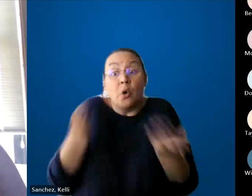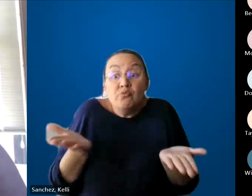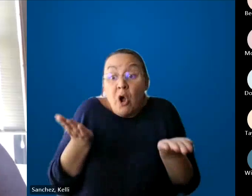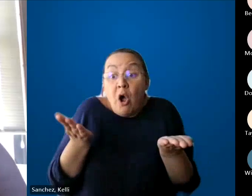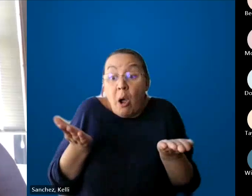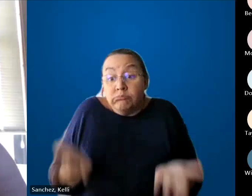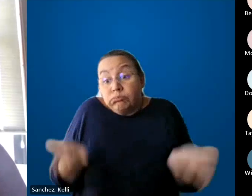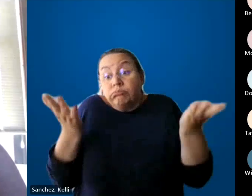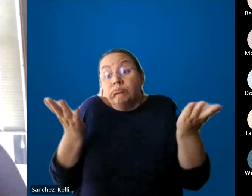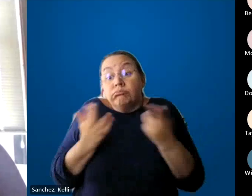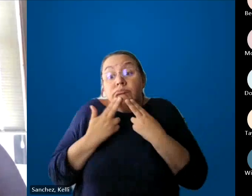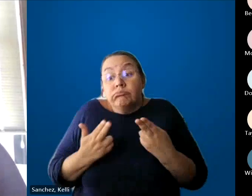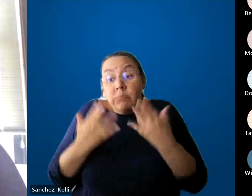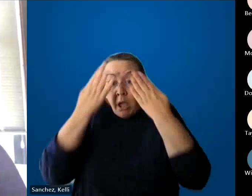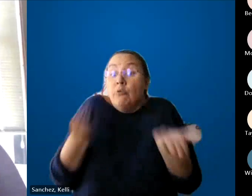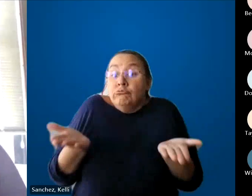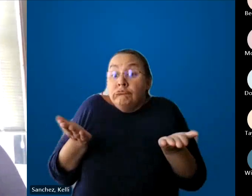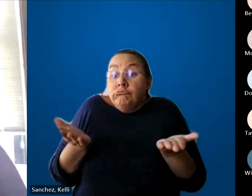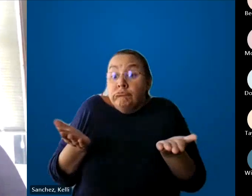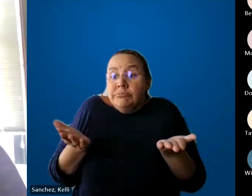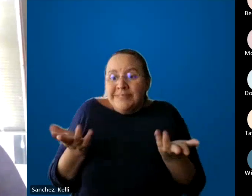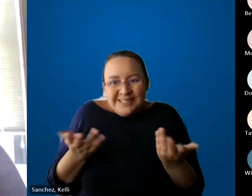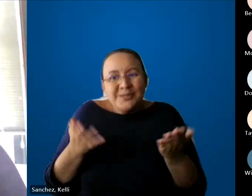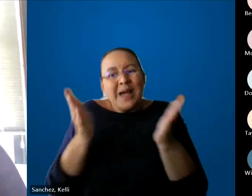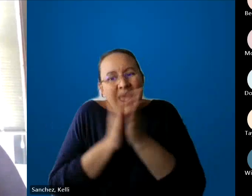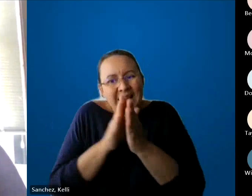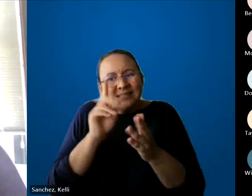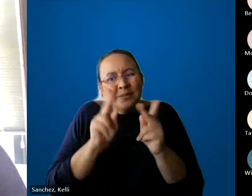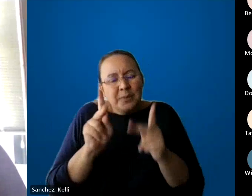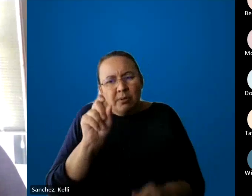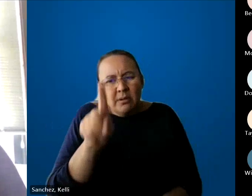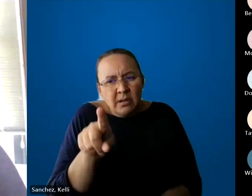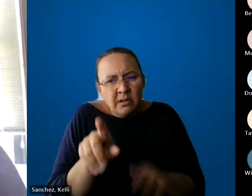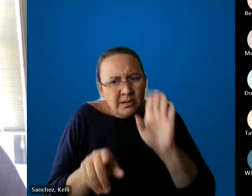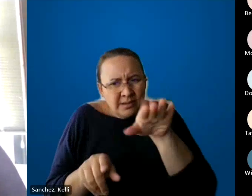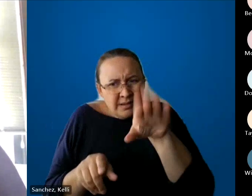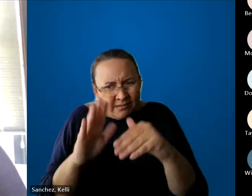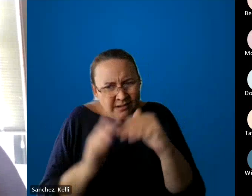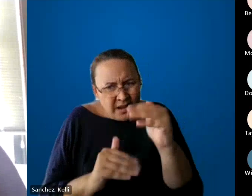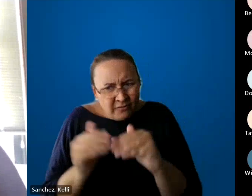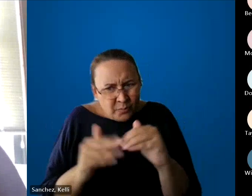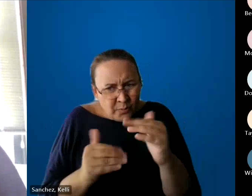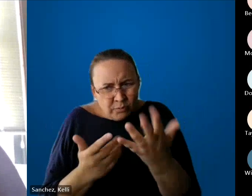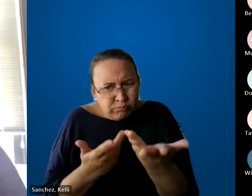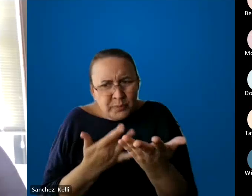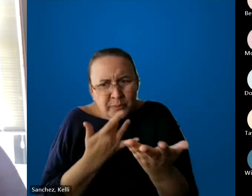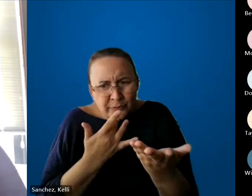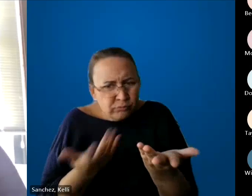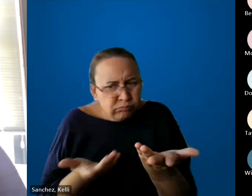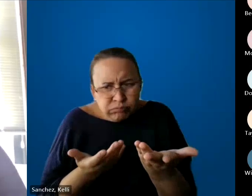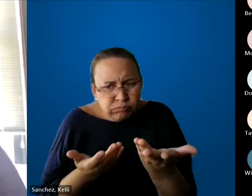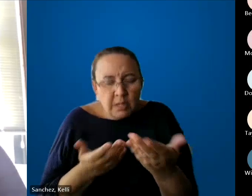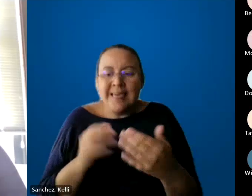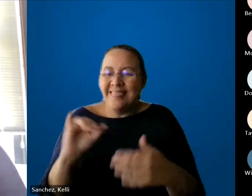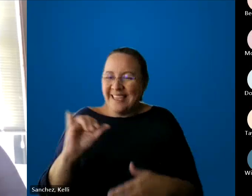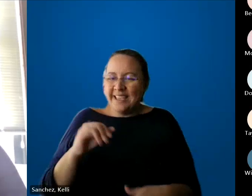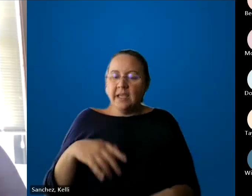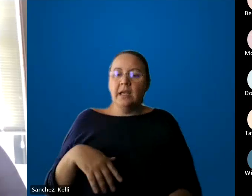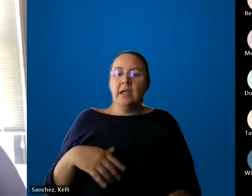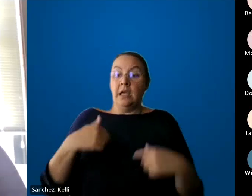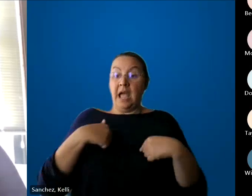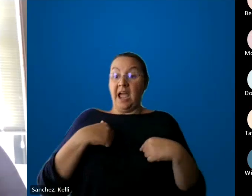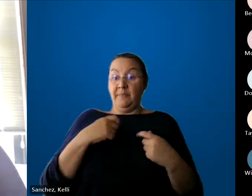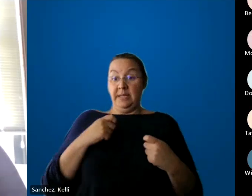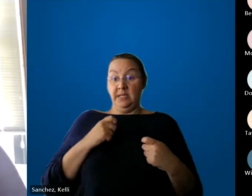They just don't know. So I Yeah. would just say asking people what they're comfortable with. Like I usually, like I have been in transition